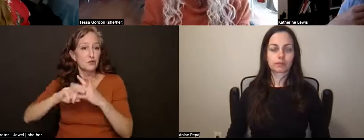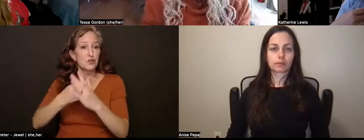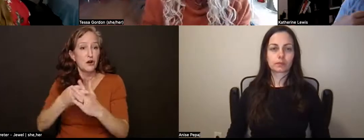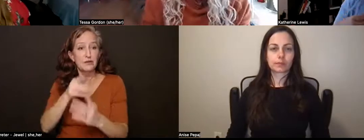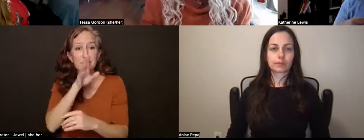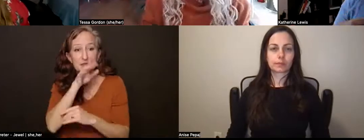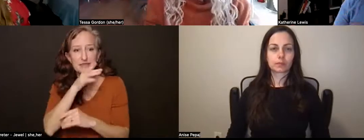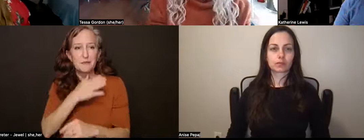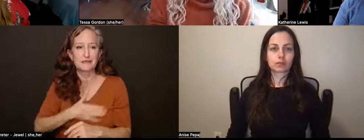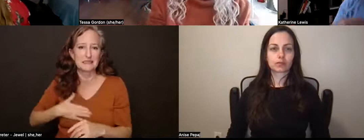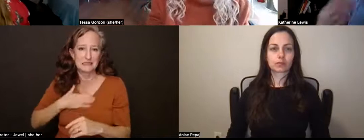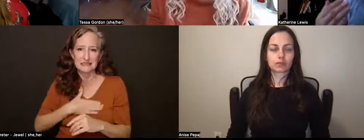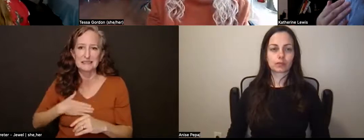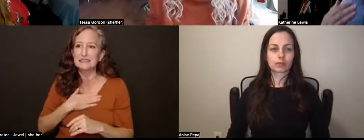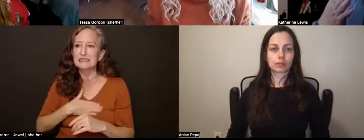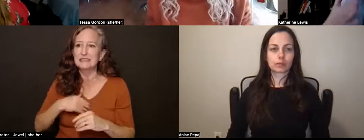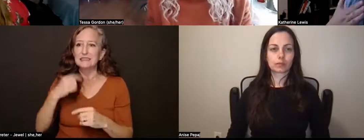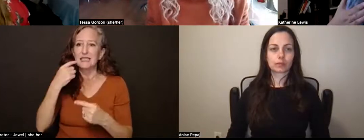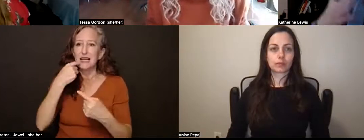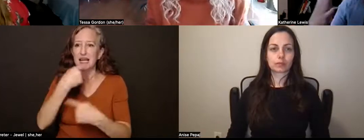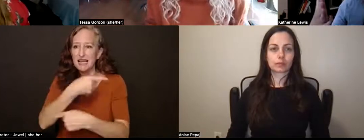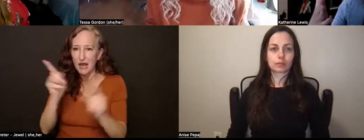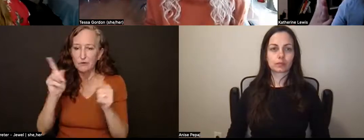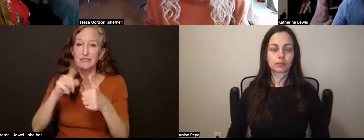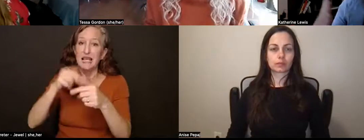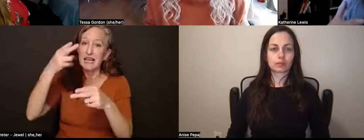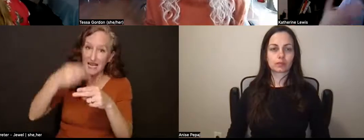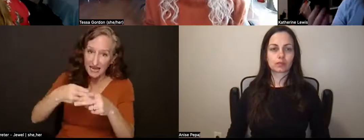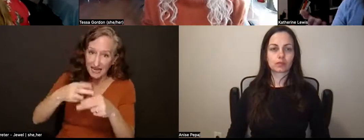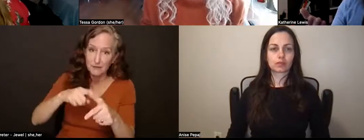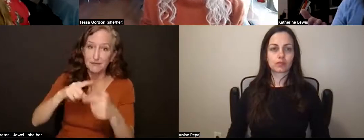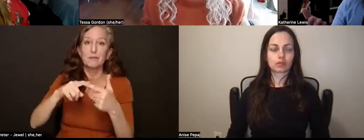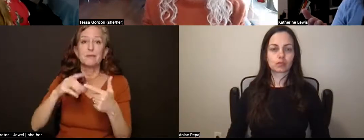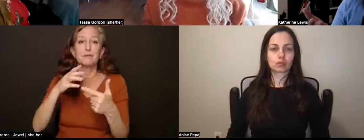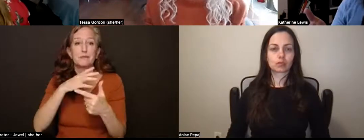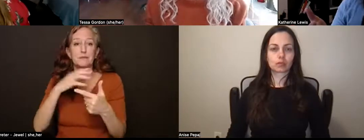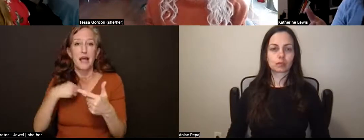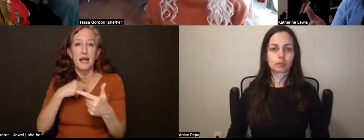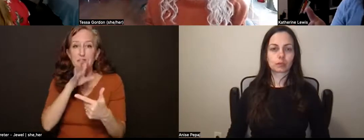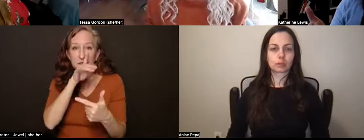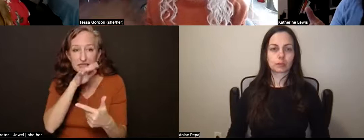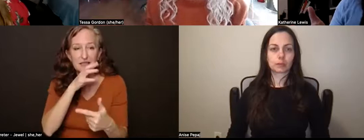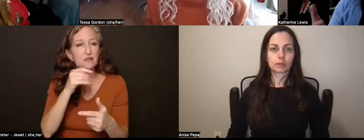you please announce that my name is and I am speaking, so those with access needs in